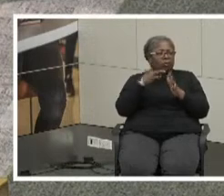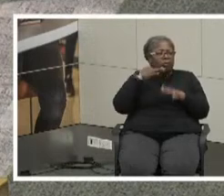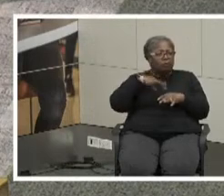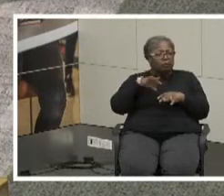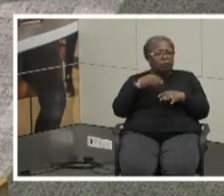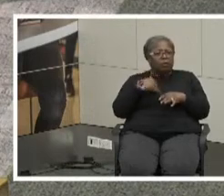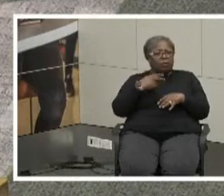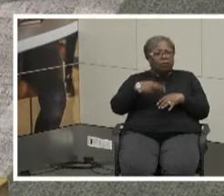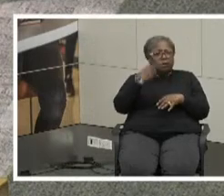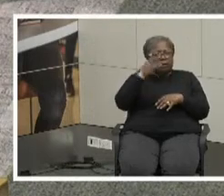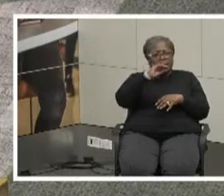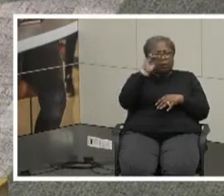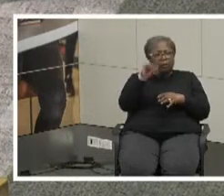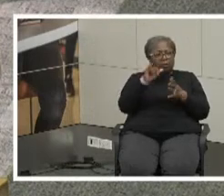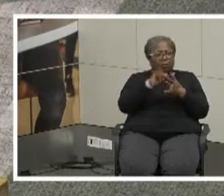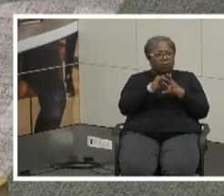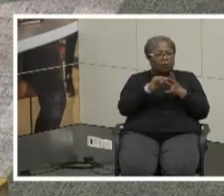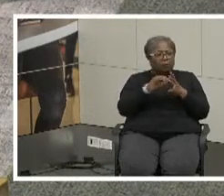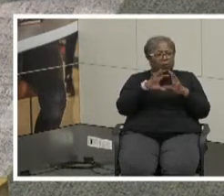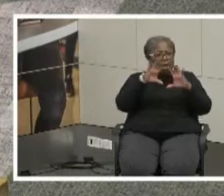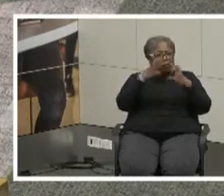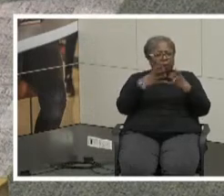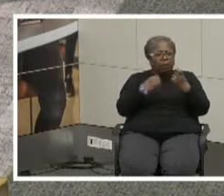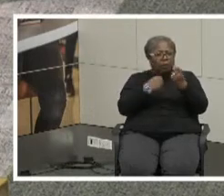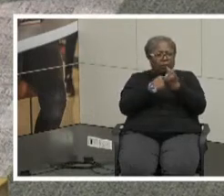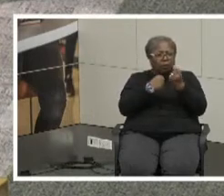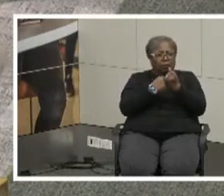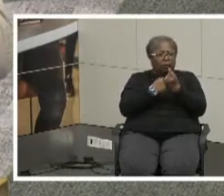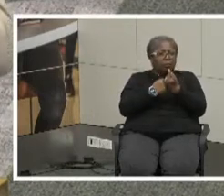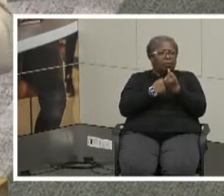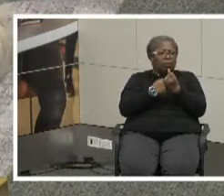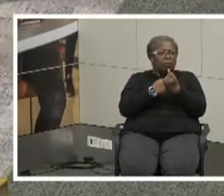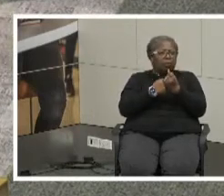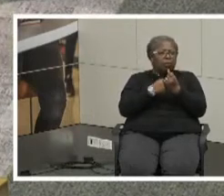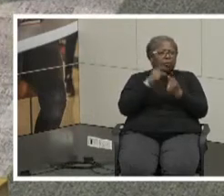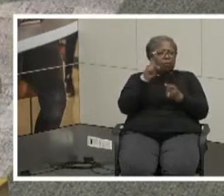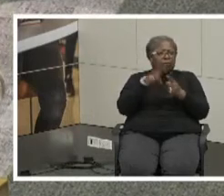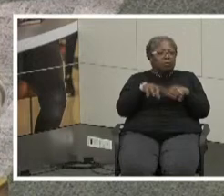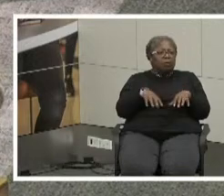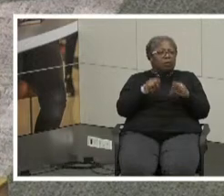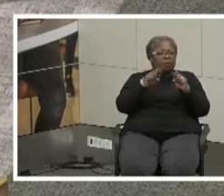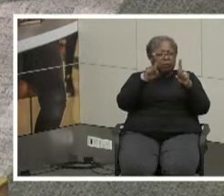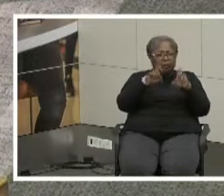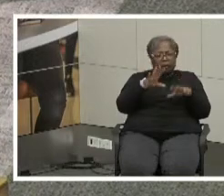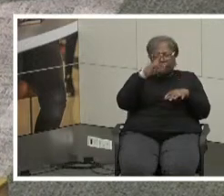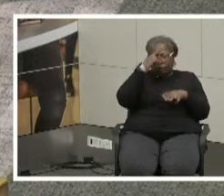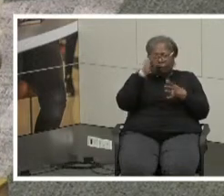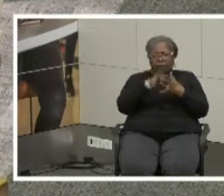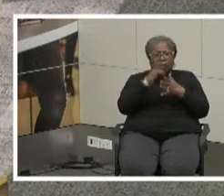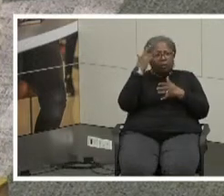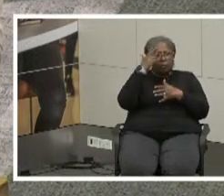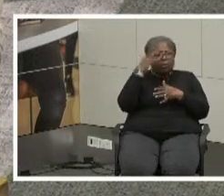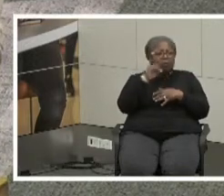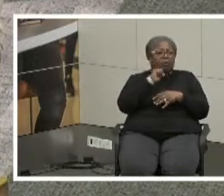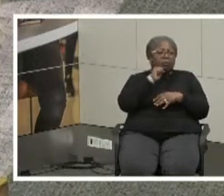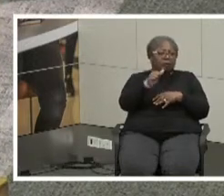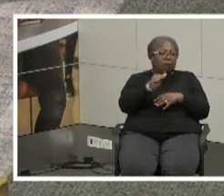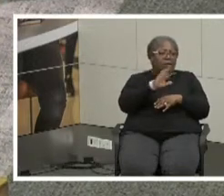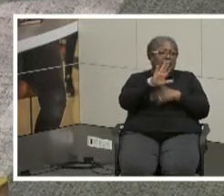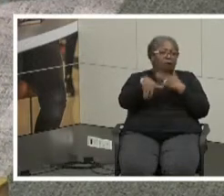percentages of those populations really supported in that way or needing to take the test for that reason um so not